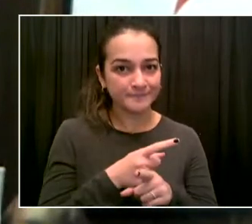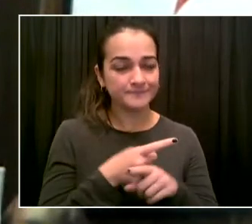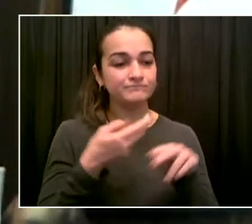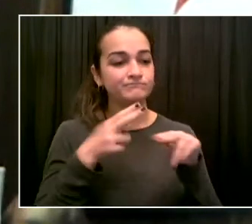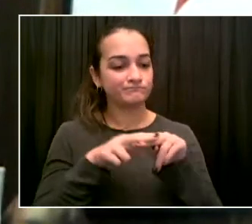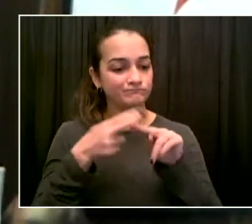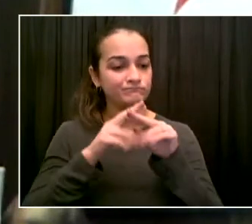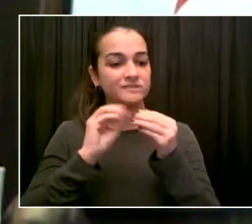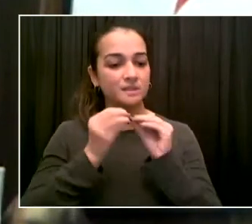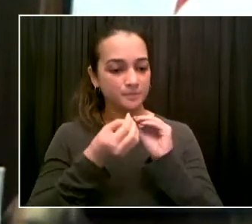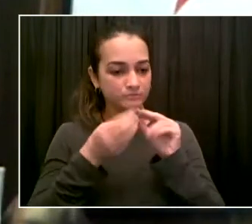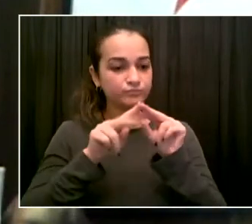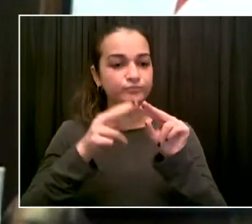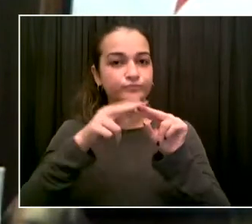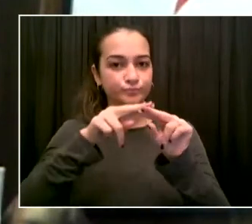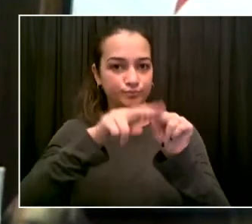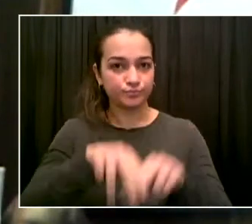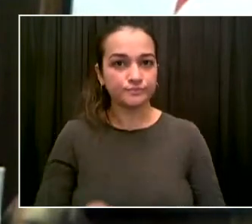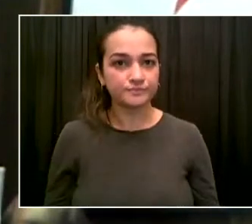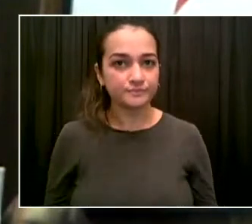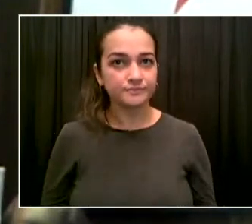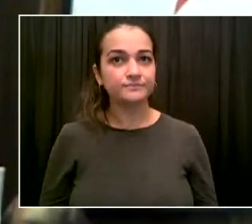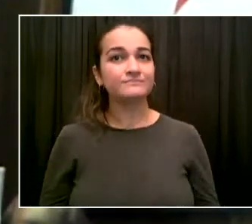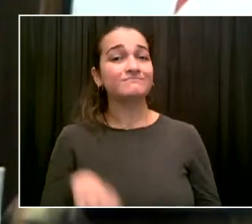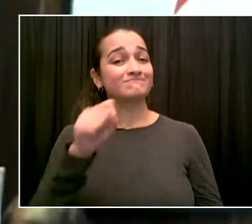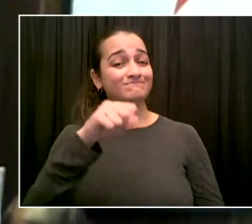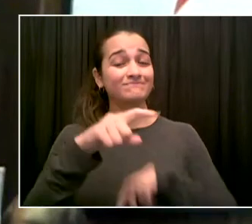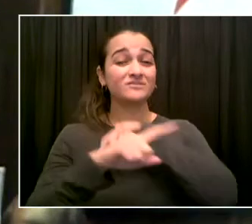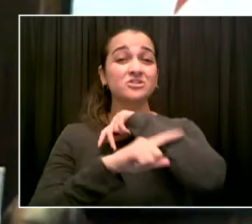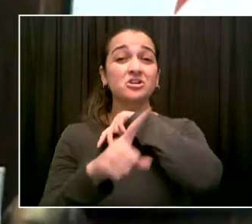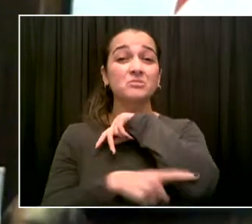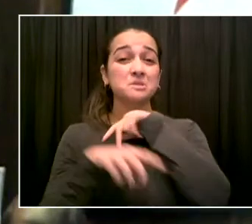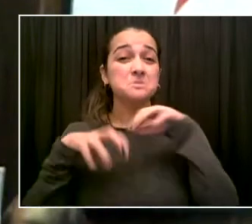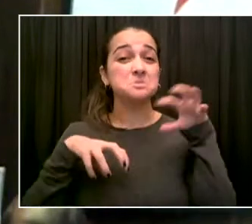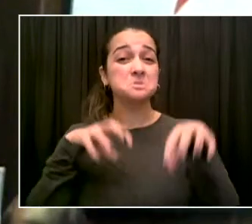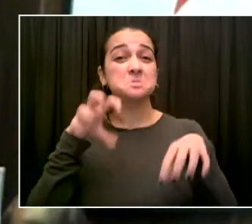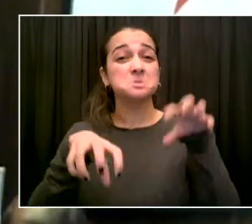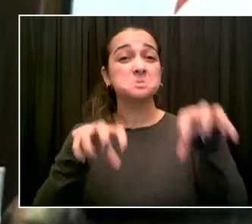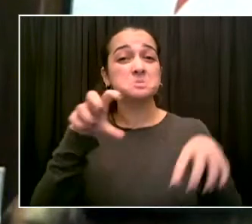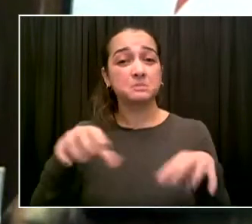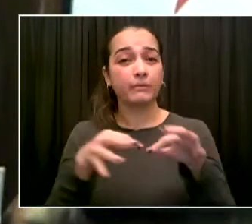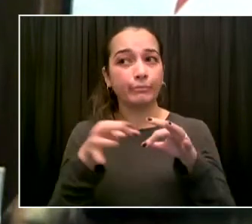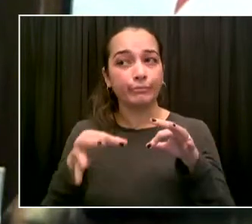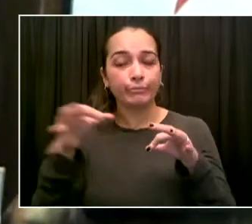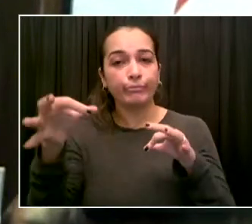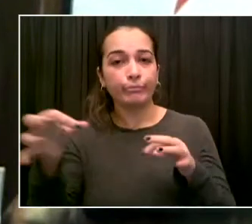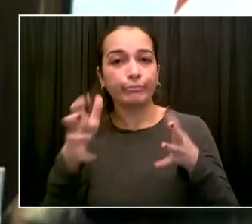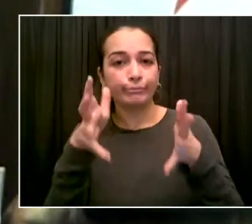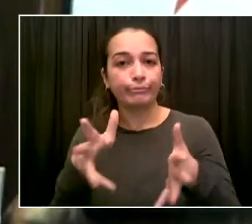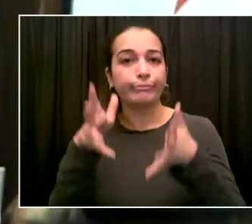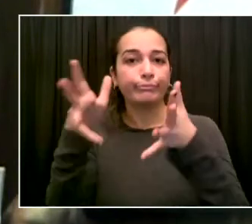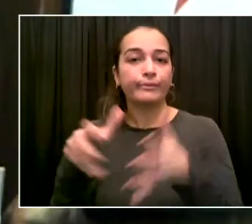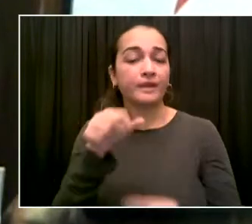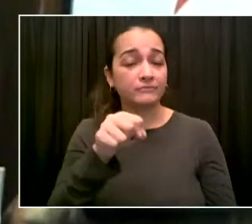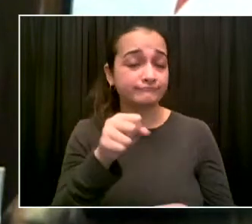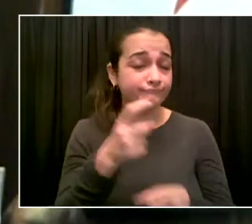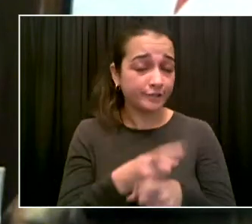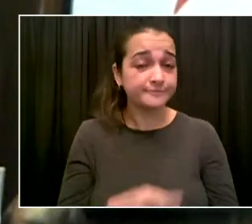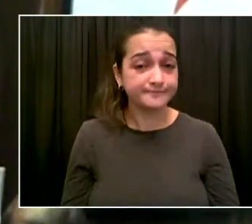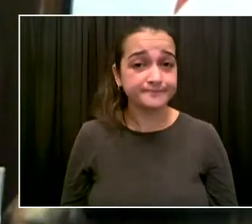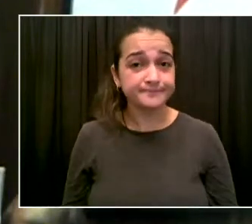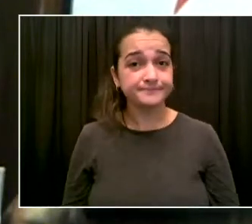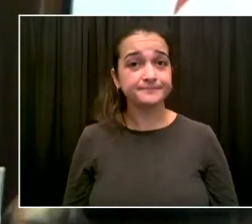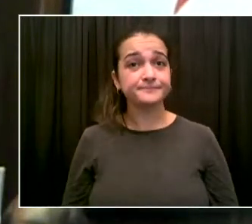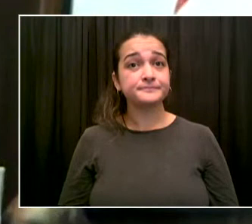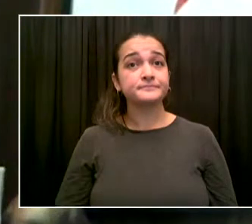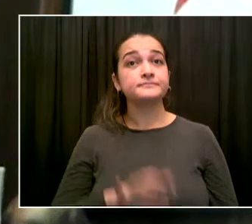experience a delay and a service, a gap that we were making up throughout the week. Ours is a very visible